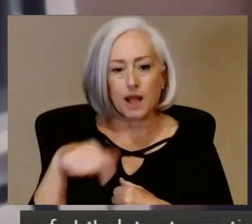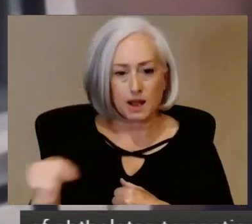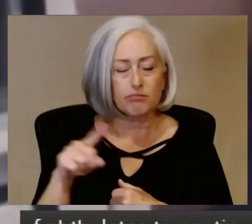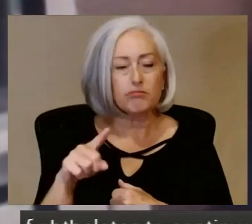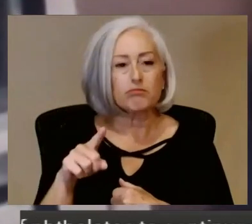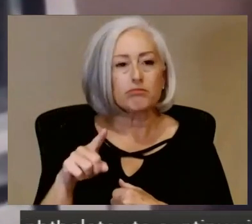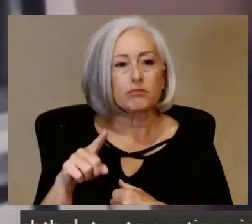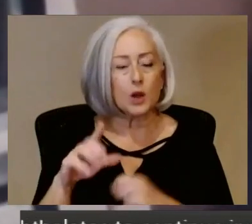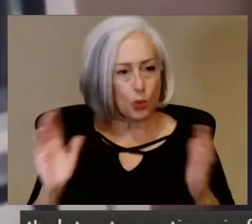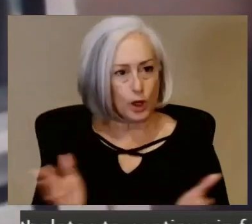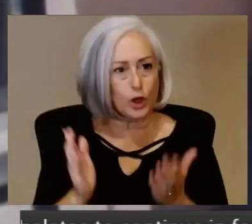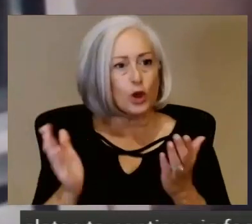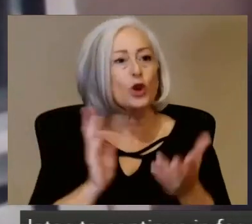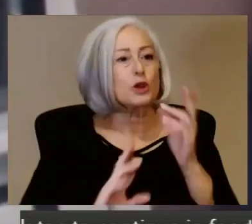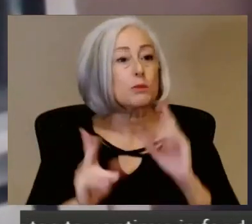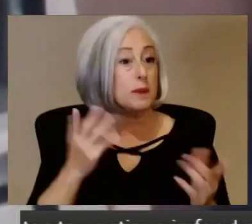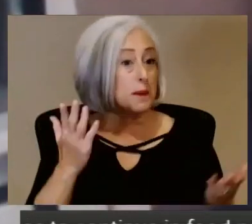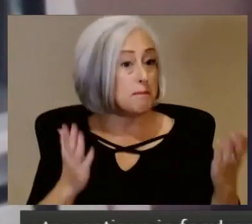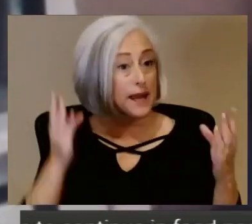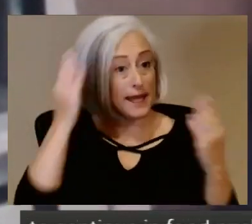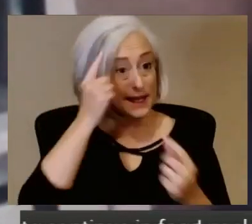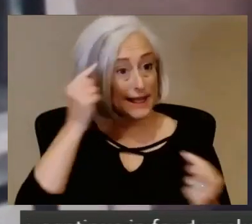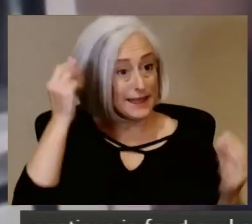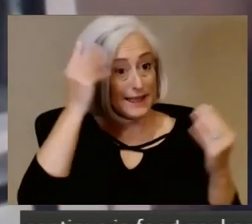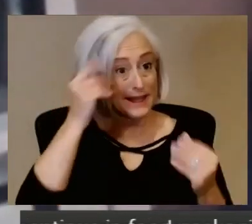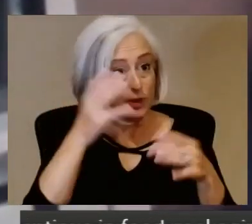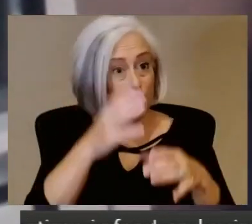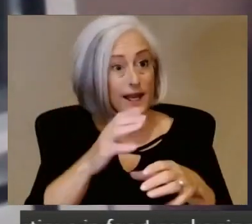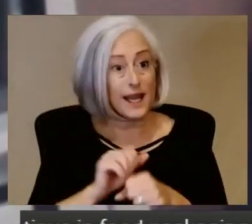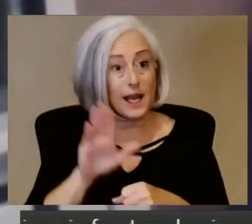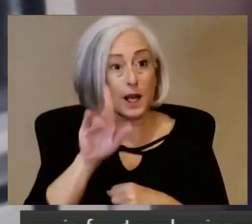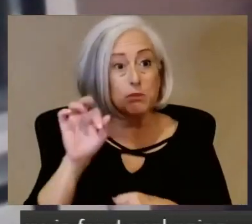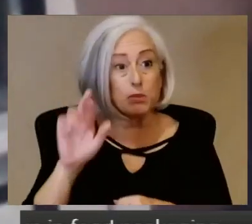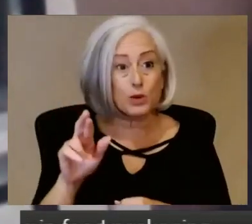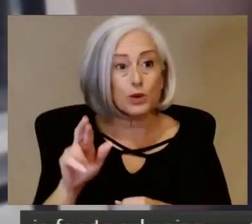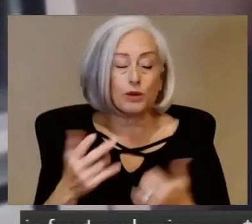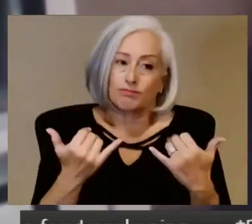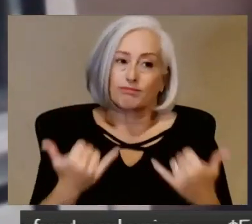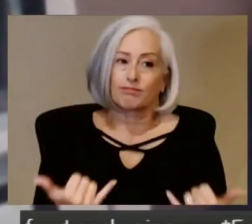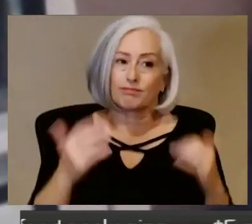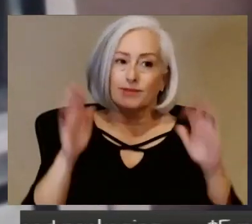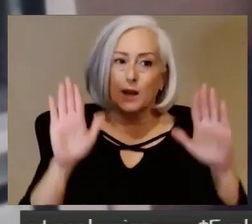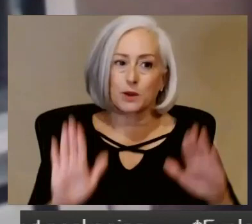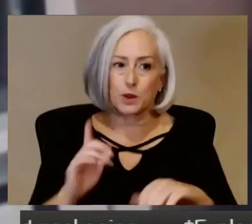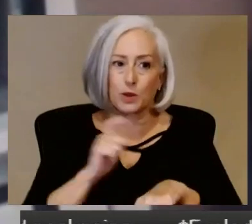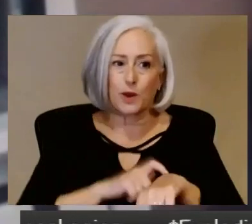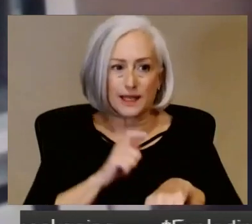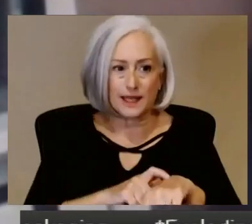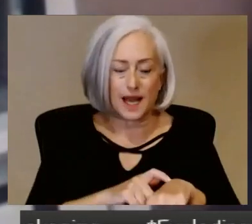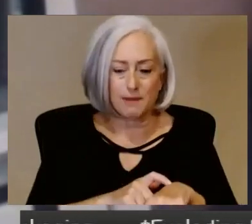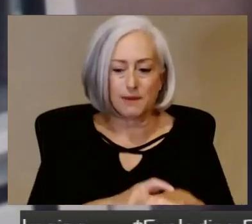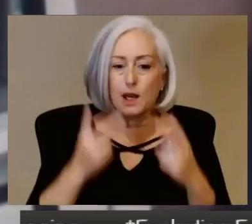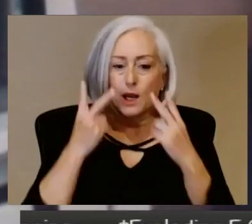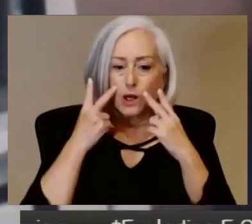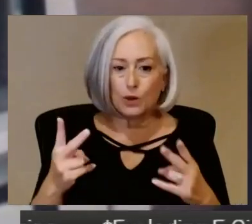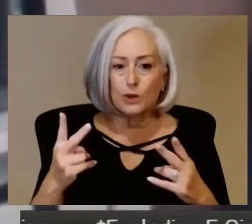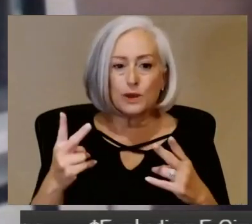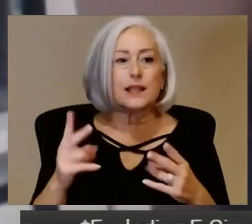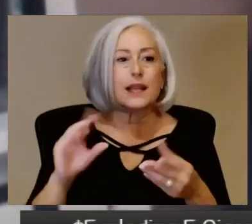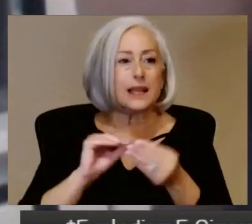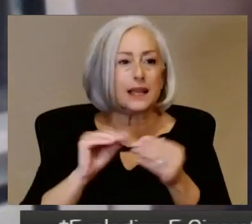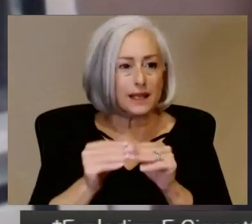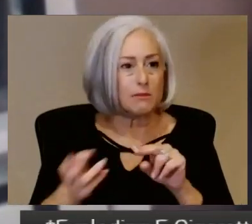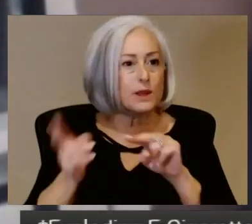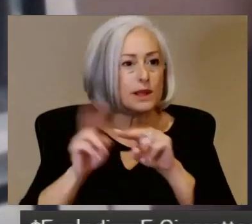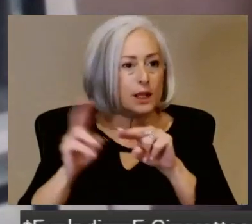encourage those who may be considering it to go ahead and do so. And this is a great time, really, when we can see that cases are on the rise, to go ahead and take advantage of